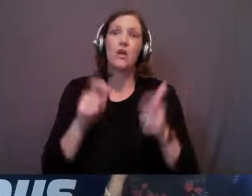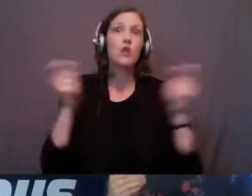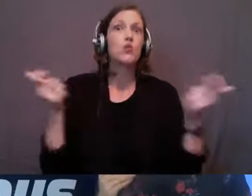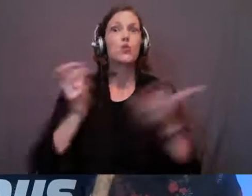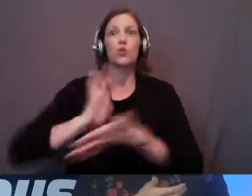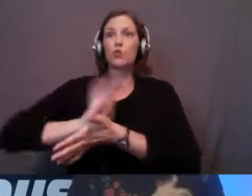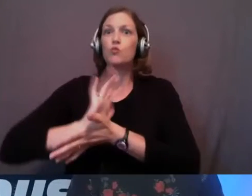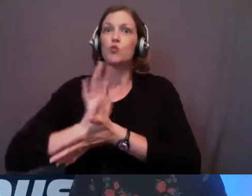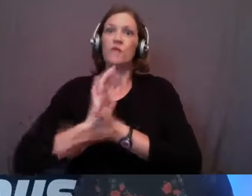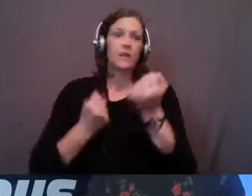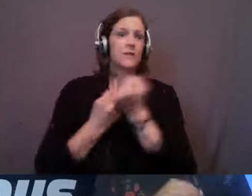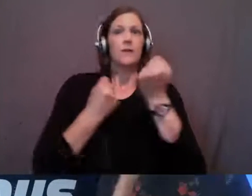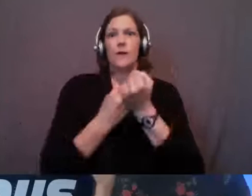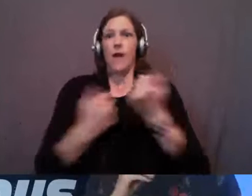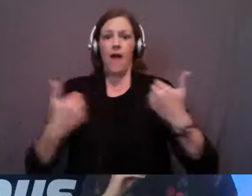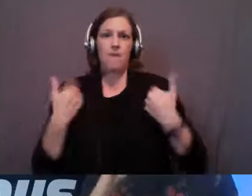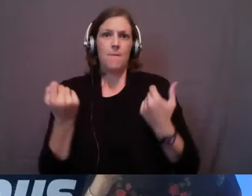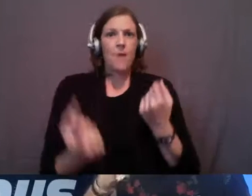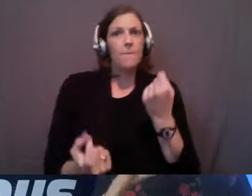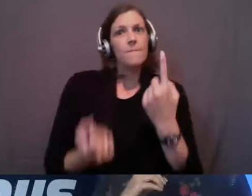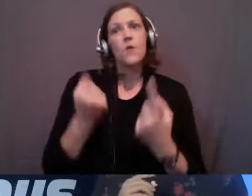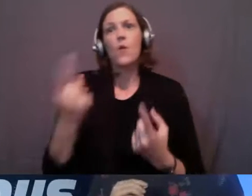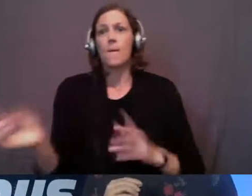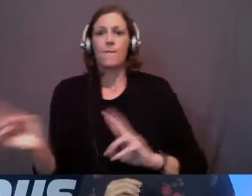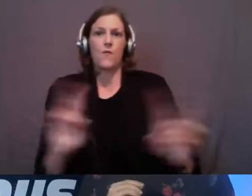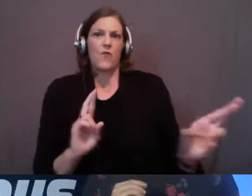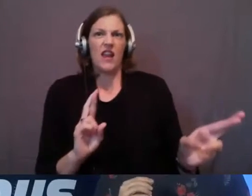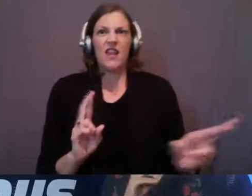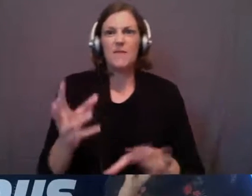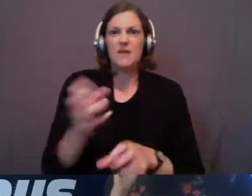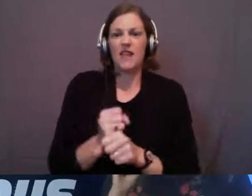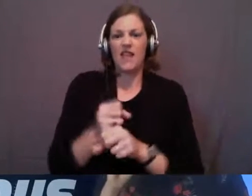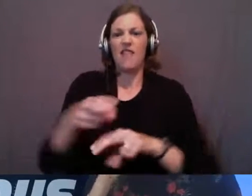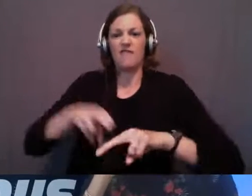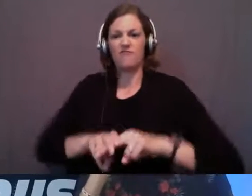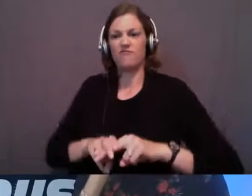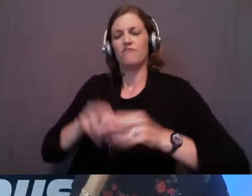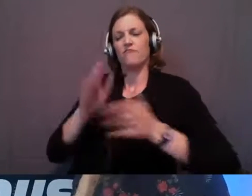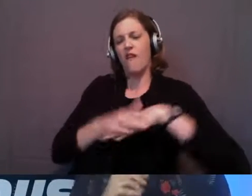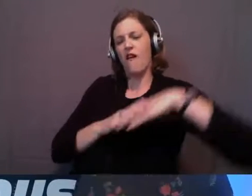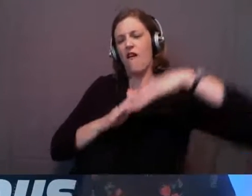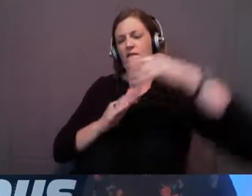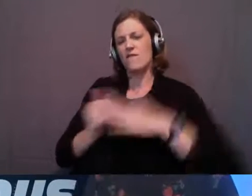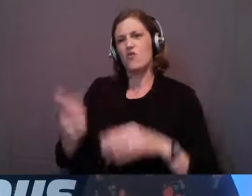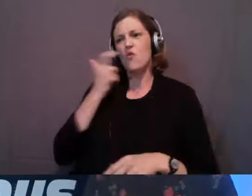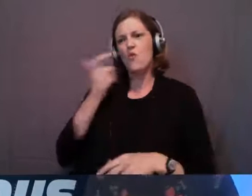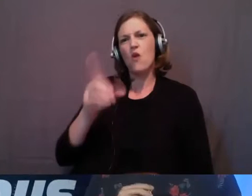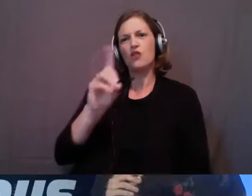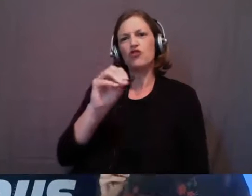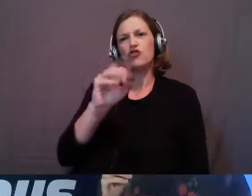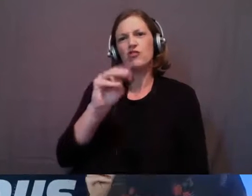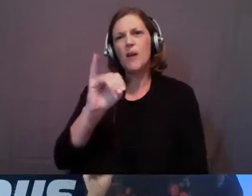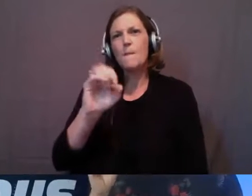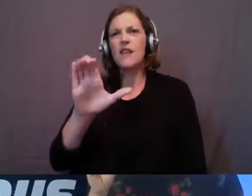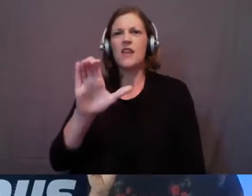movie fan. Like, I have my popcorn, I'm ready to go. I'm gonna go grab one of these comfy theater chairs as soon as we're over, watch some Dominic Toretto and some